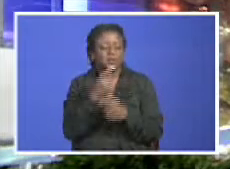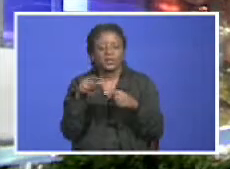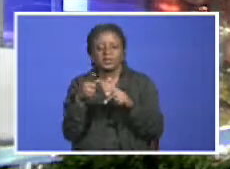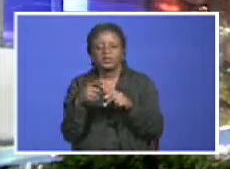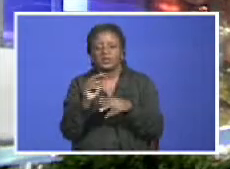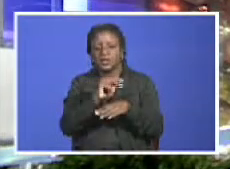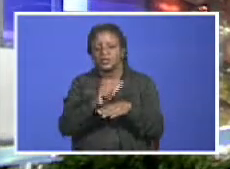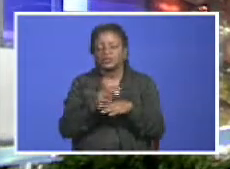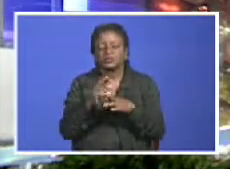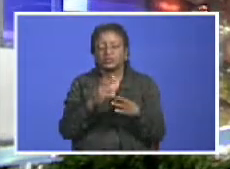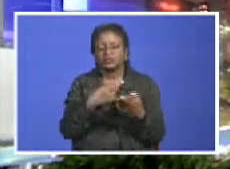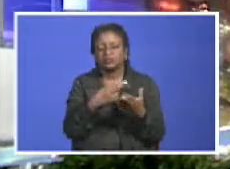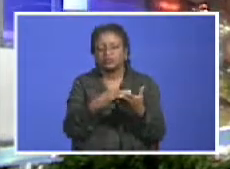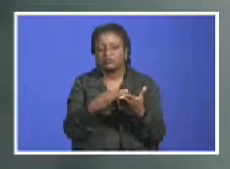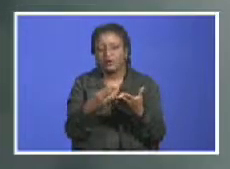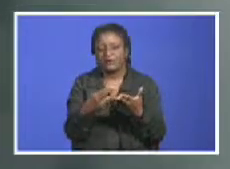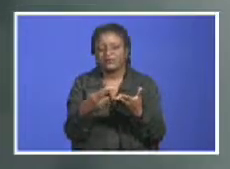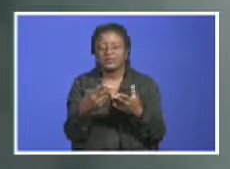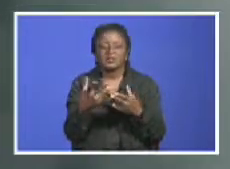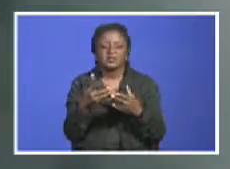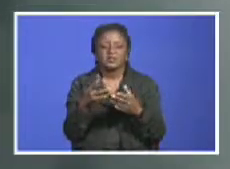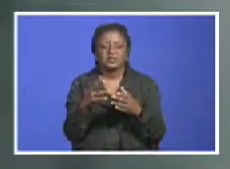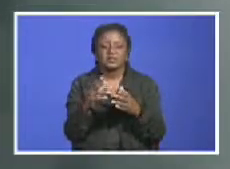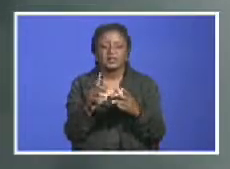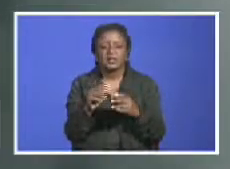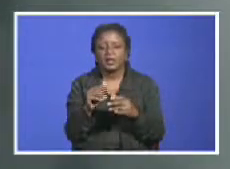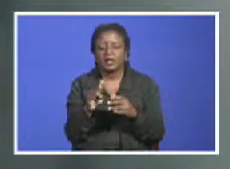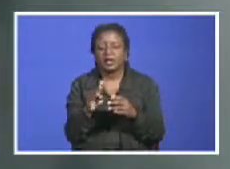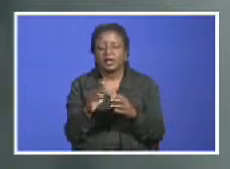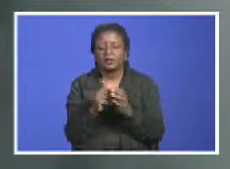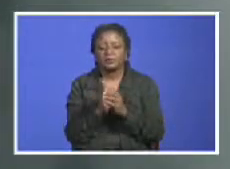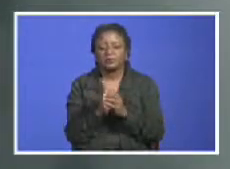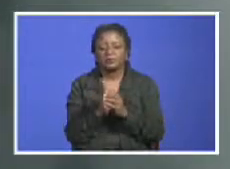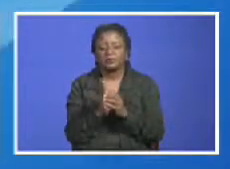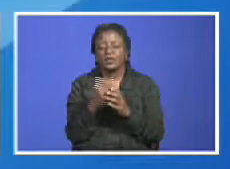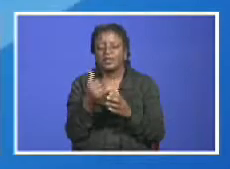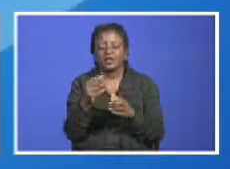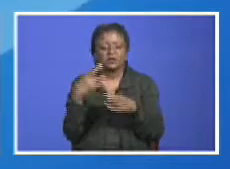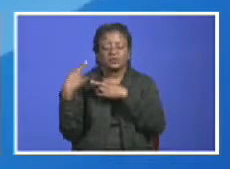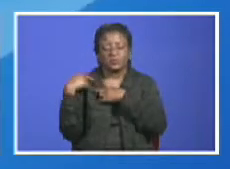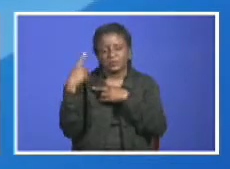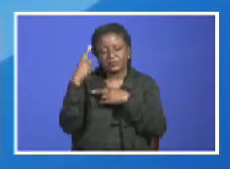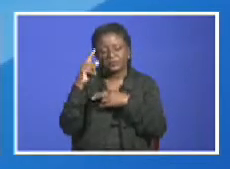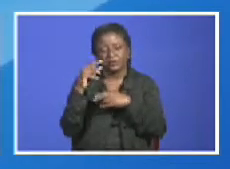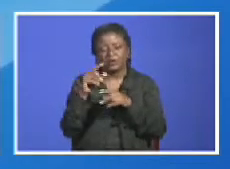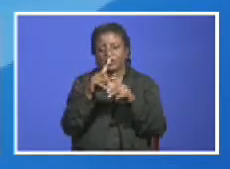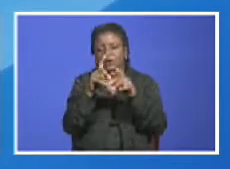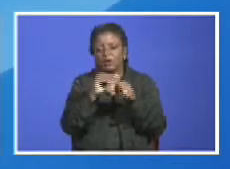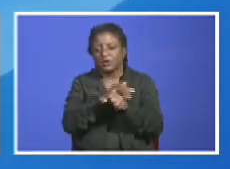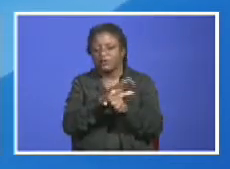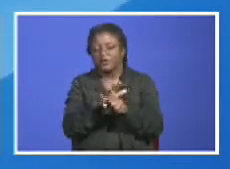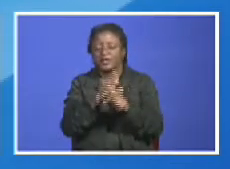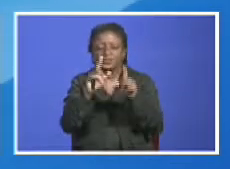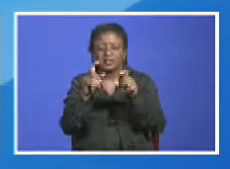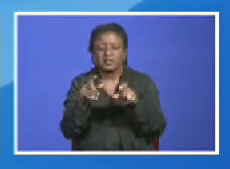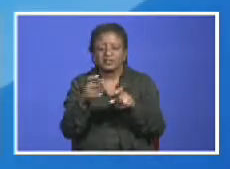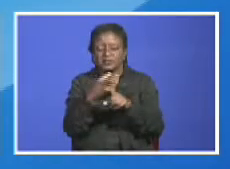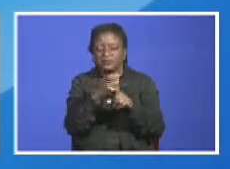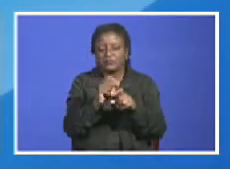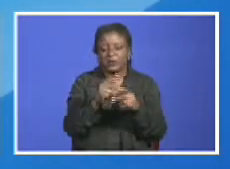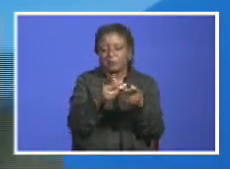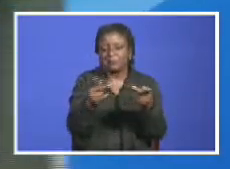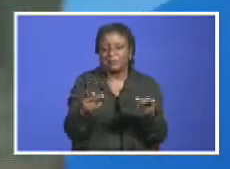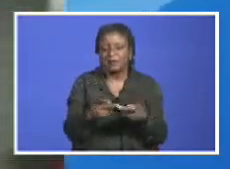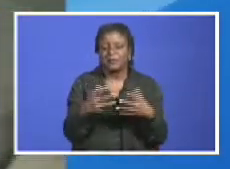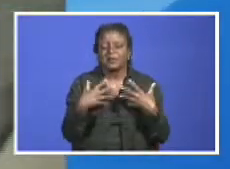Laboratory for answers. The National Reference Laboratory is responsible for COVID-19 testing from public health facilities,